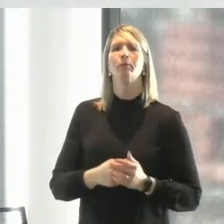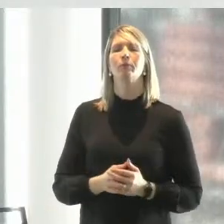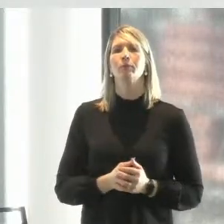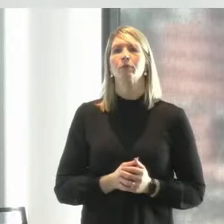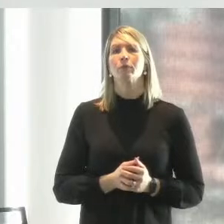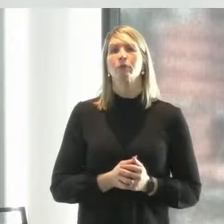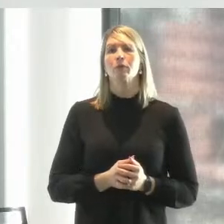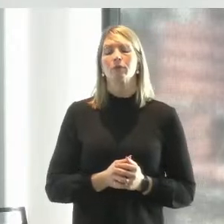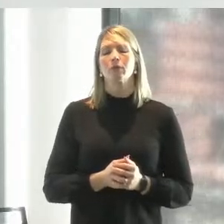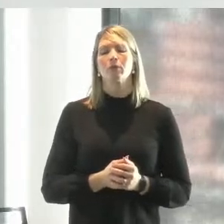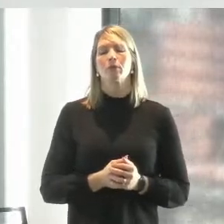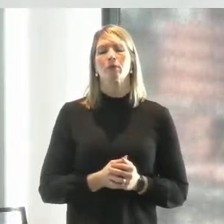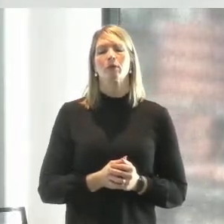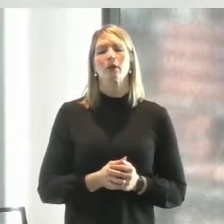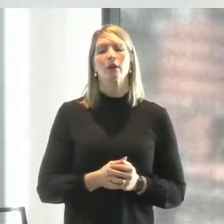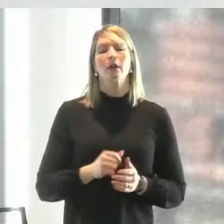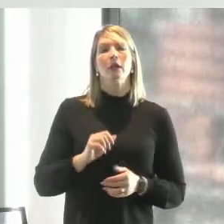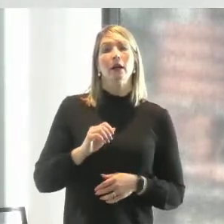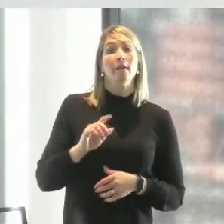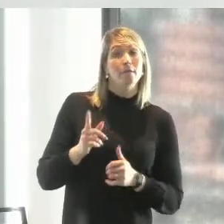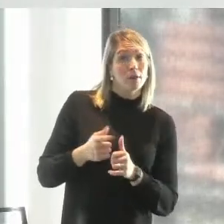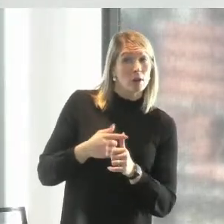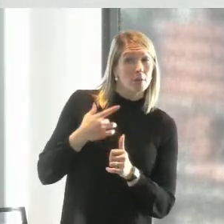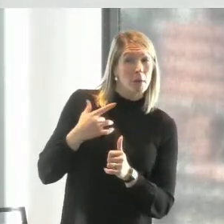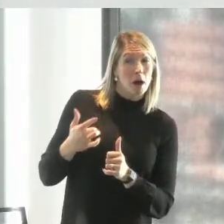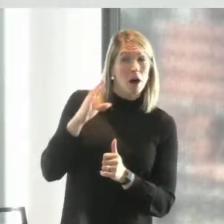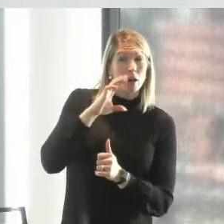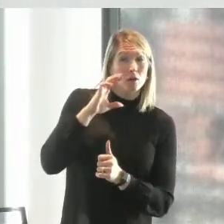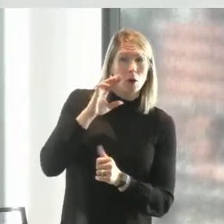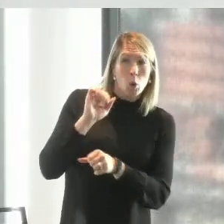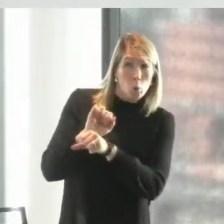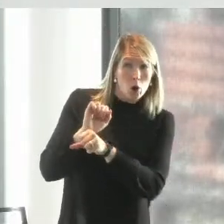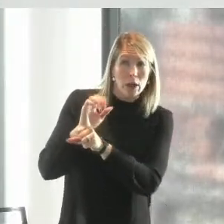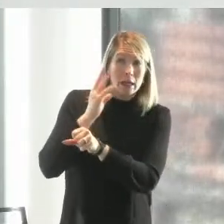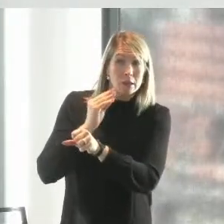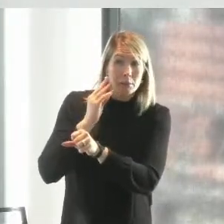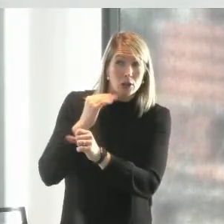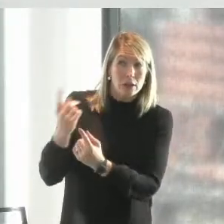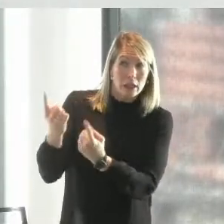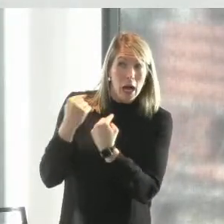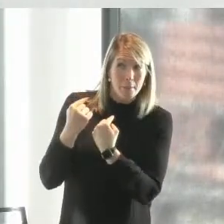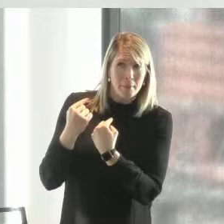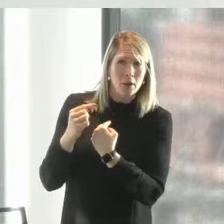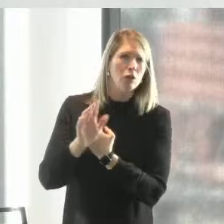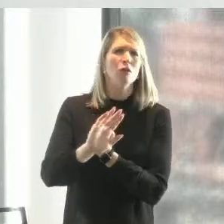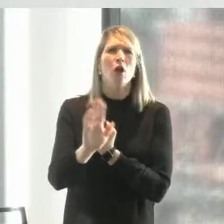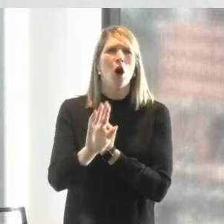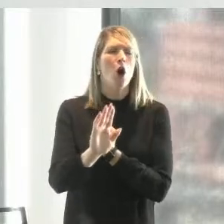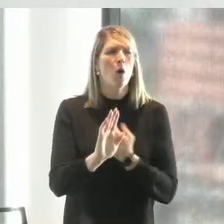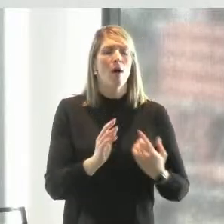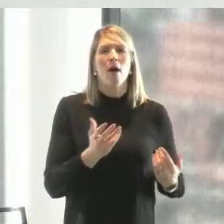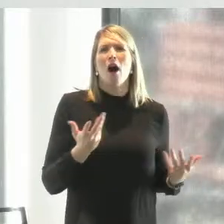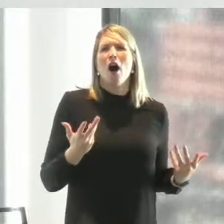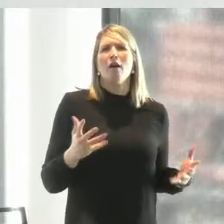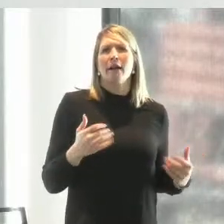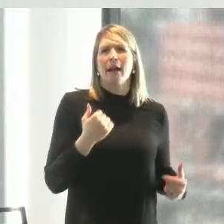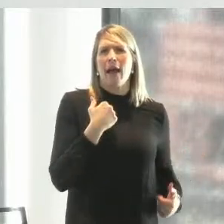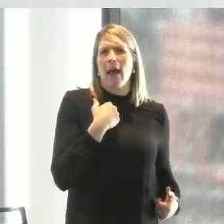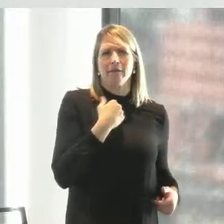workplace experience to come and contribute to us. When in fact, we have that already here at home.